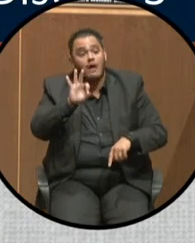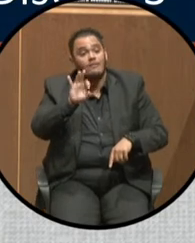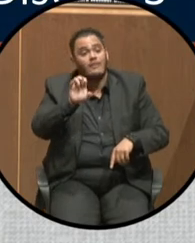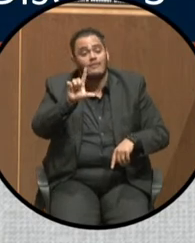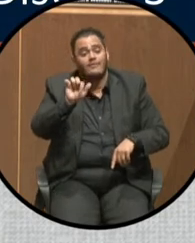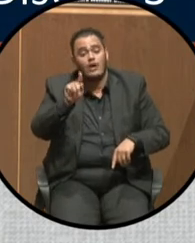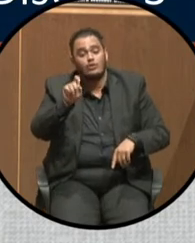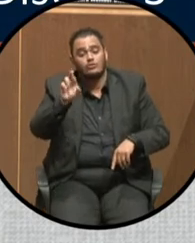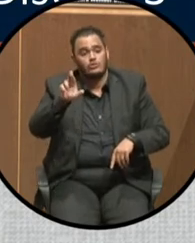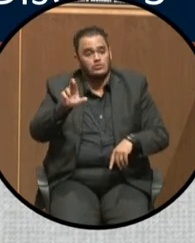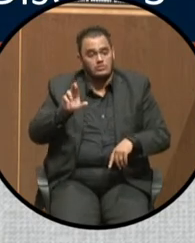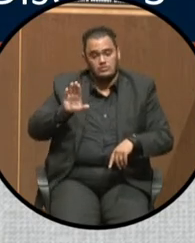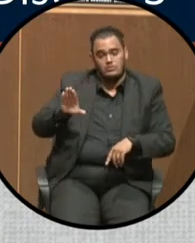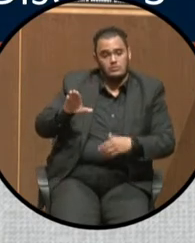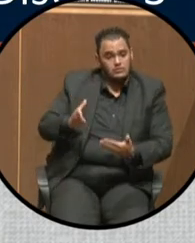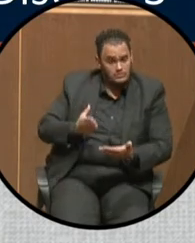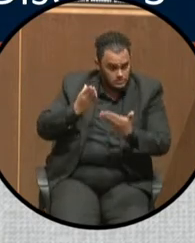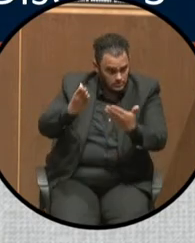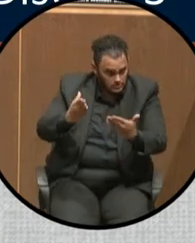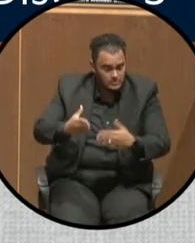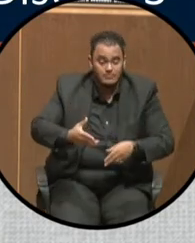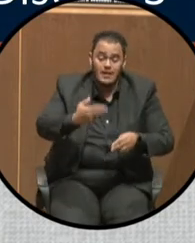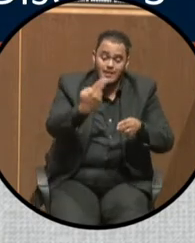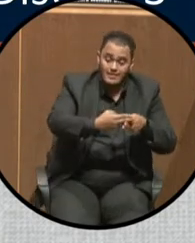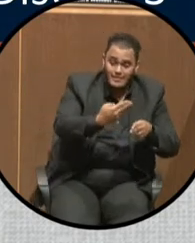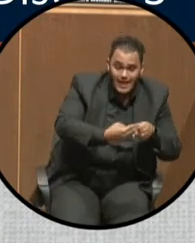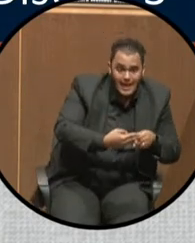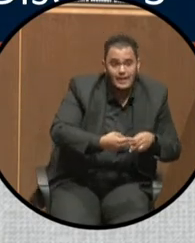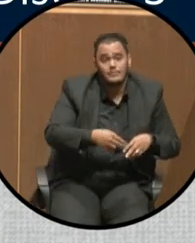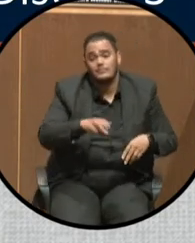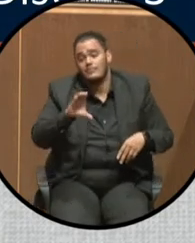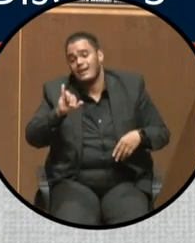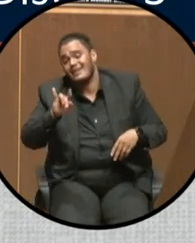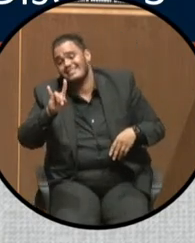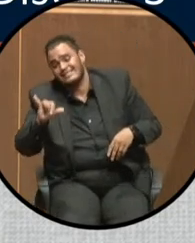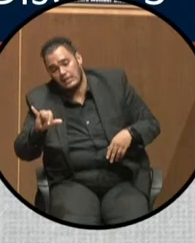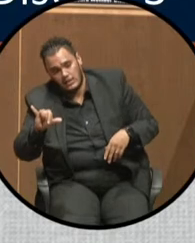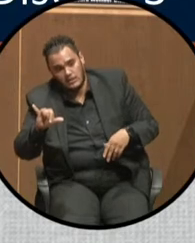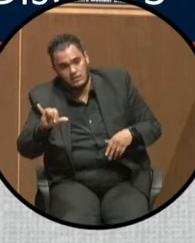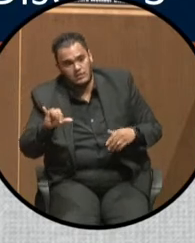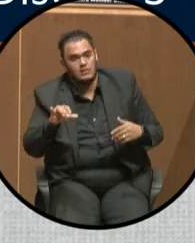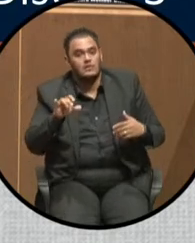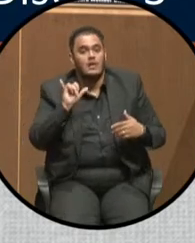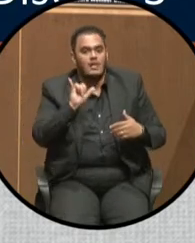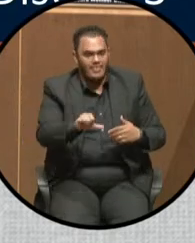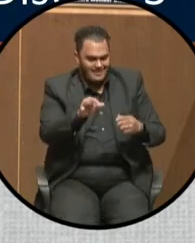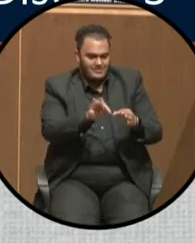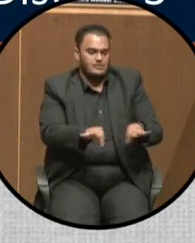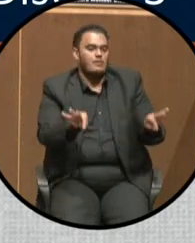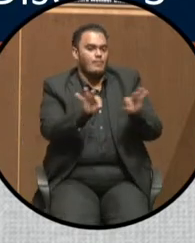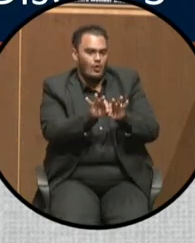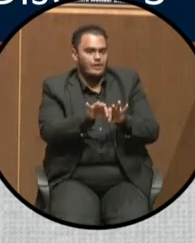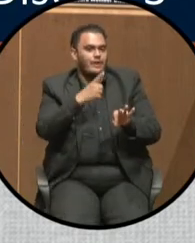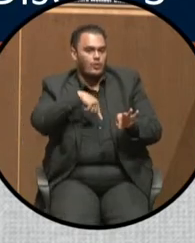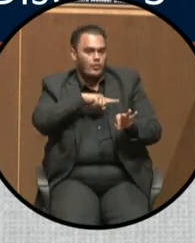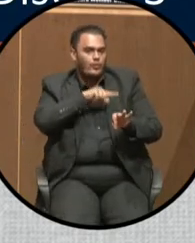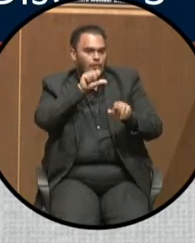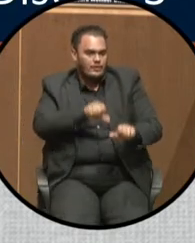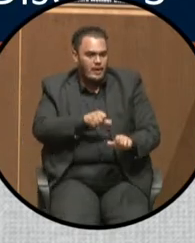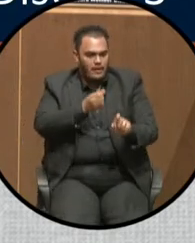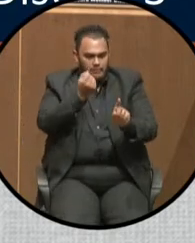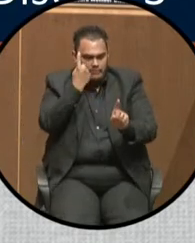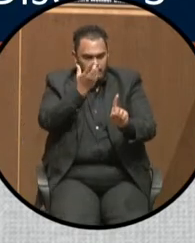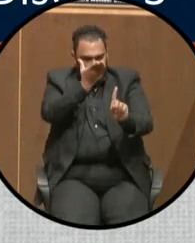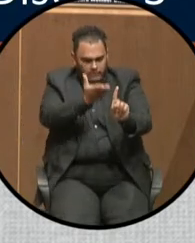we get at least the name and the city. That has more weight when it when they are our constituents or they are local citizens